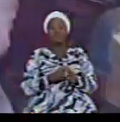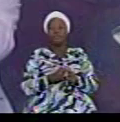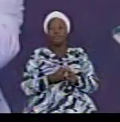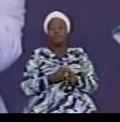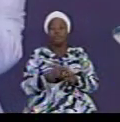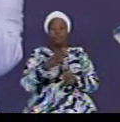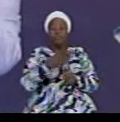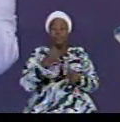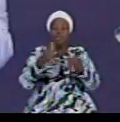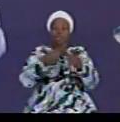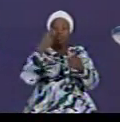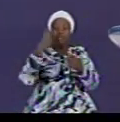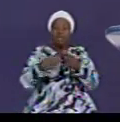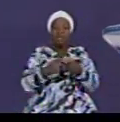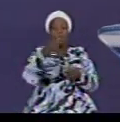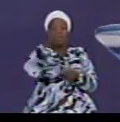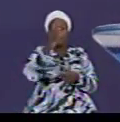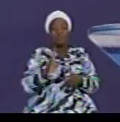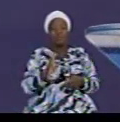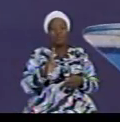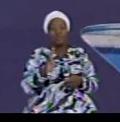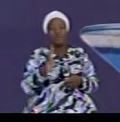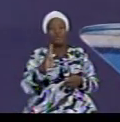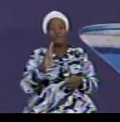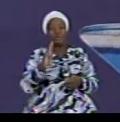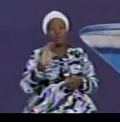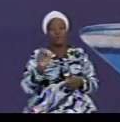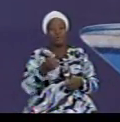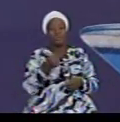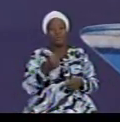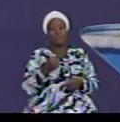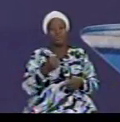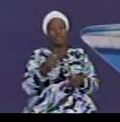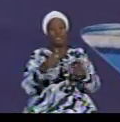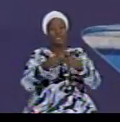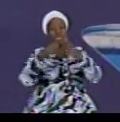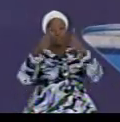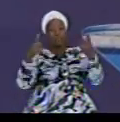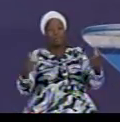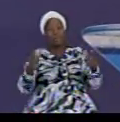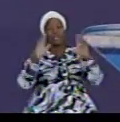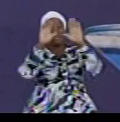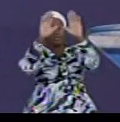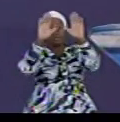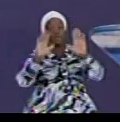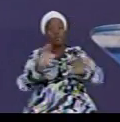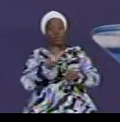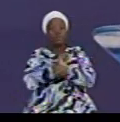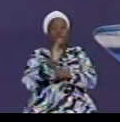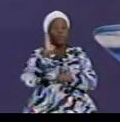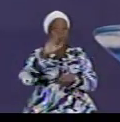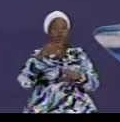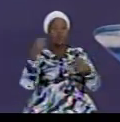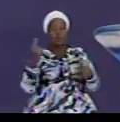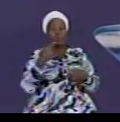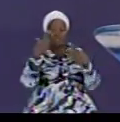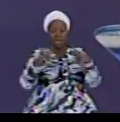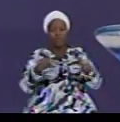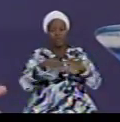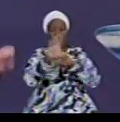And then God's incredible miracles will always take place in your